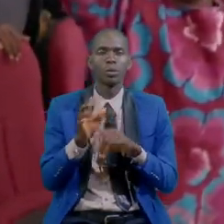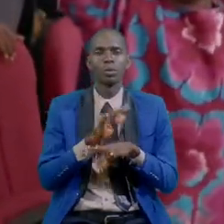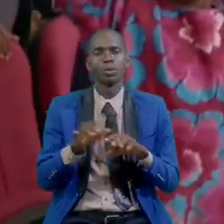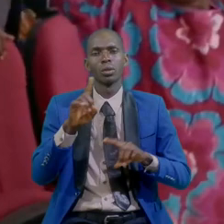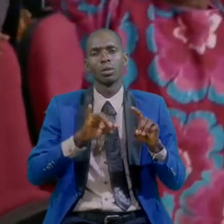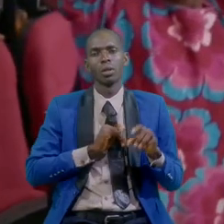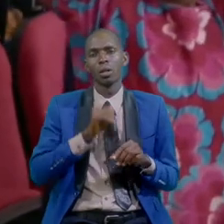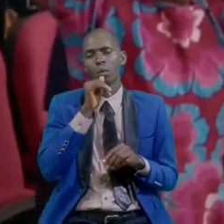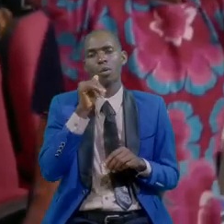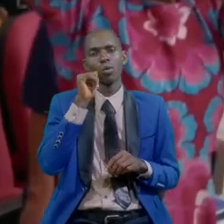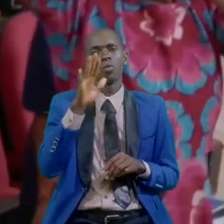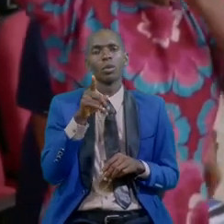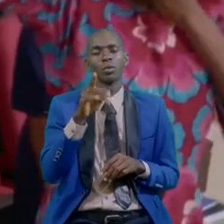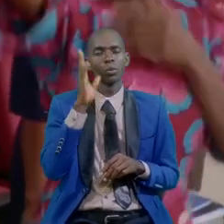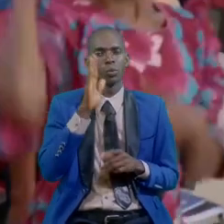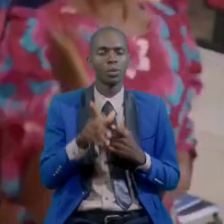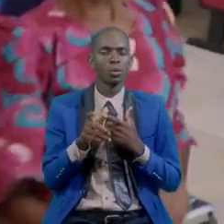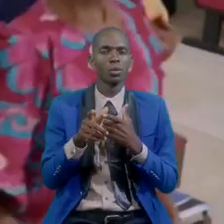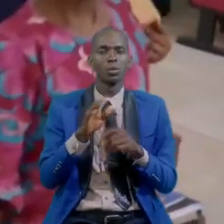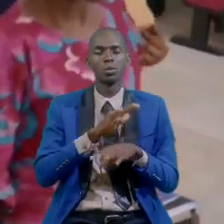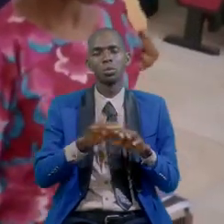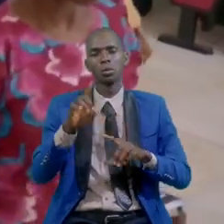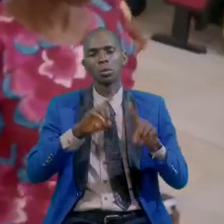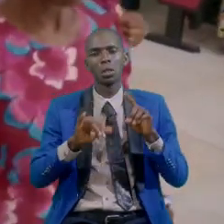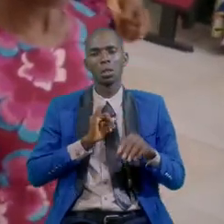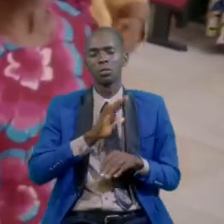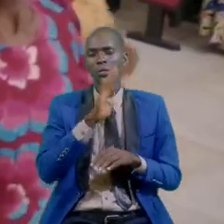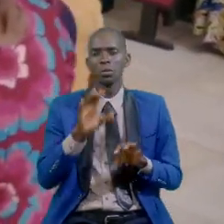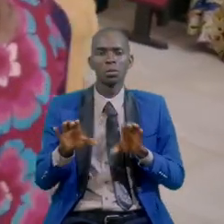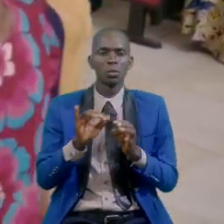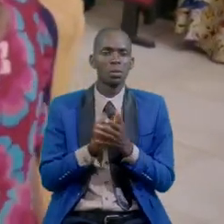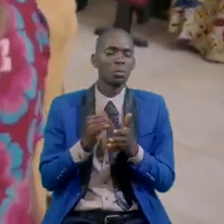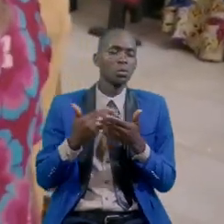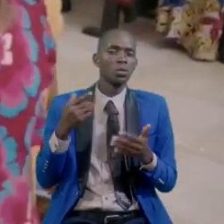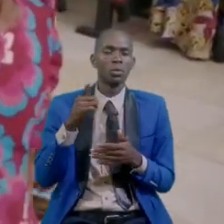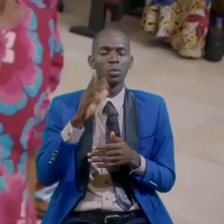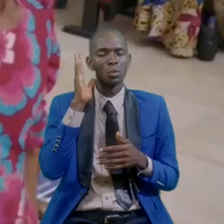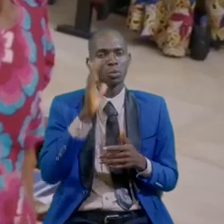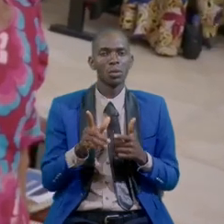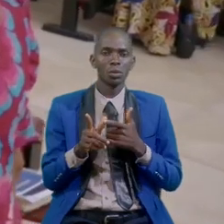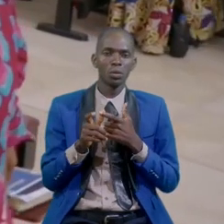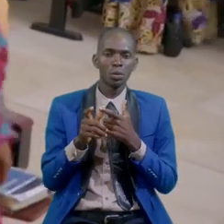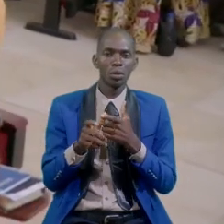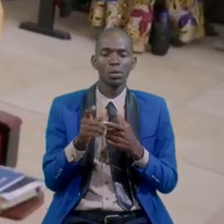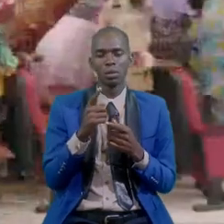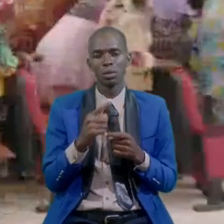run. Don't say I've never done that before, you will run. A power